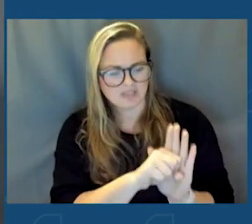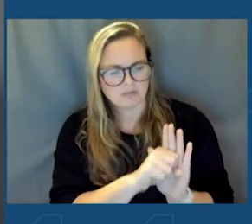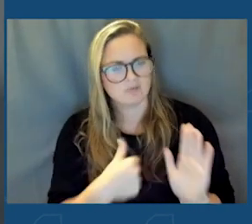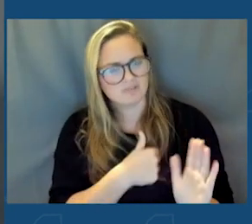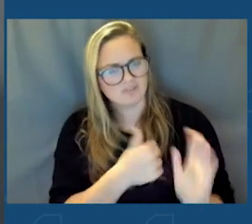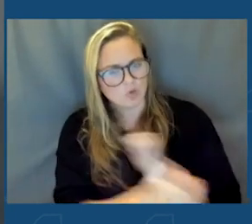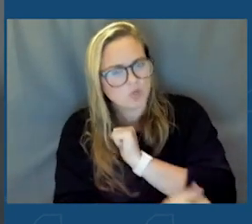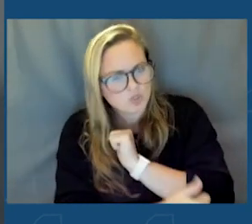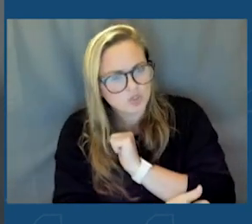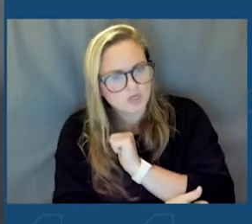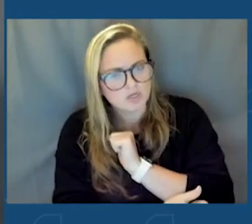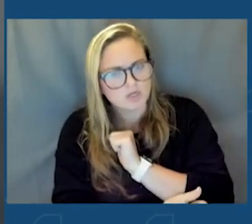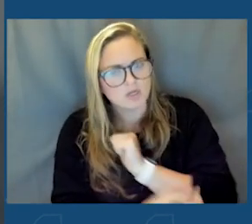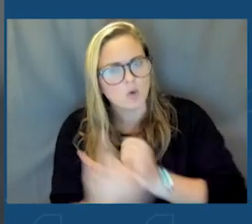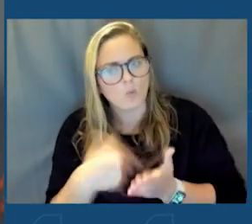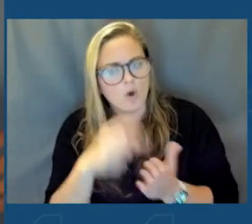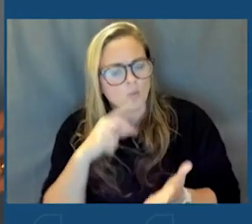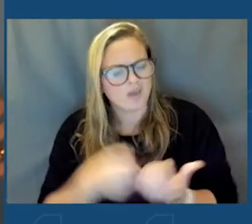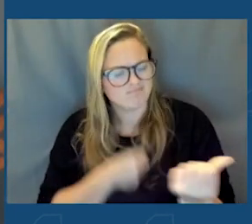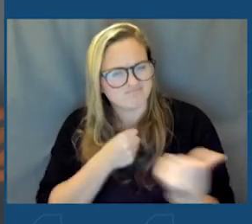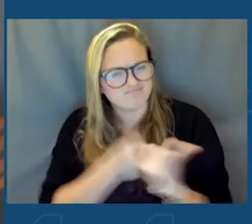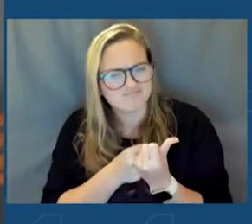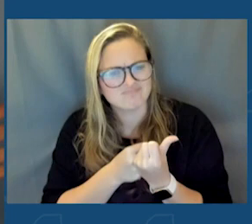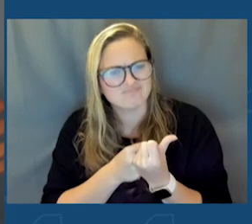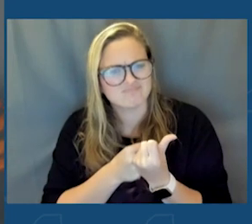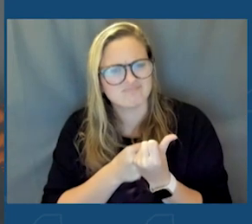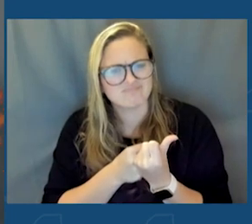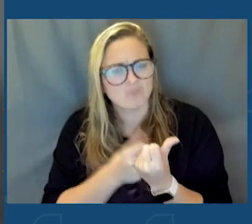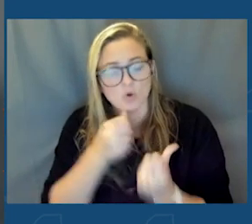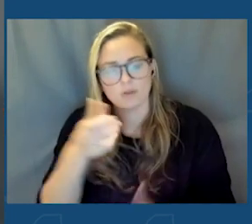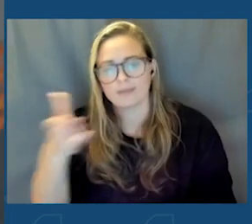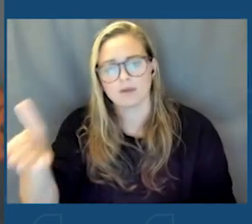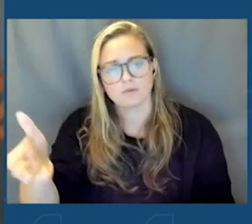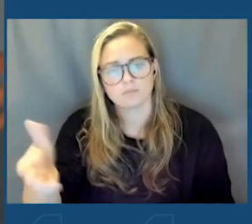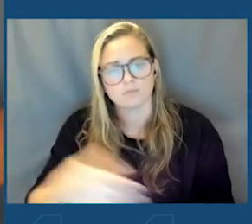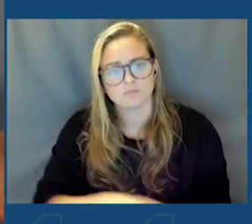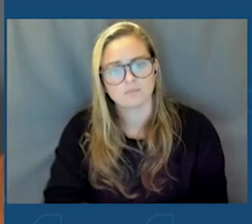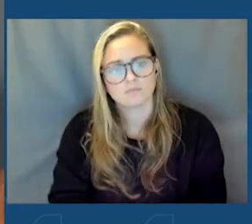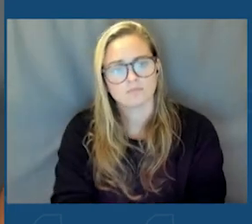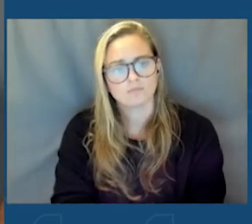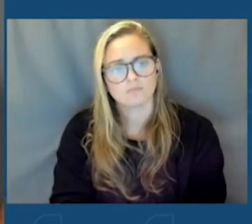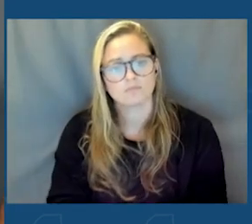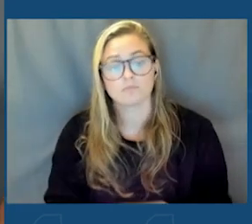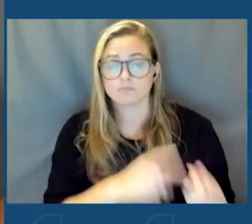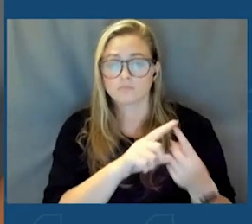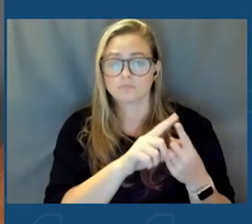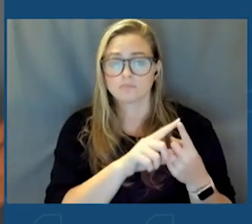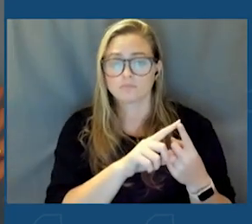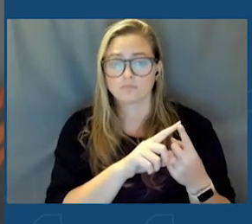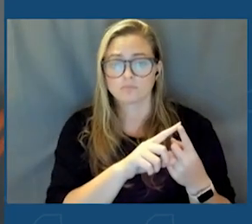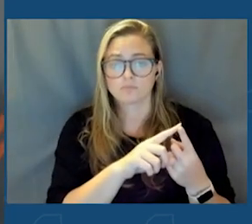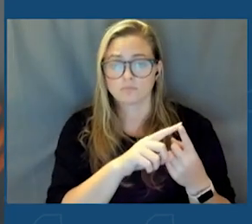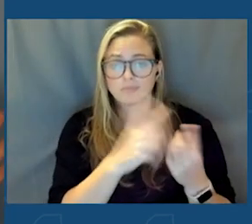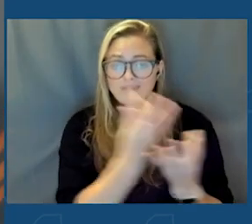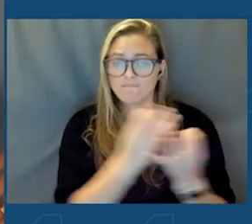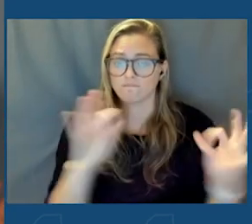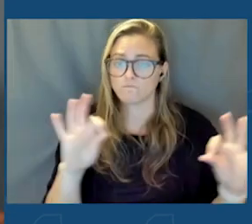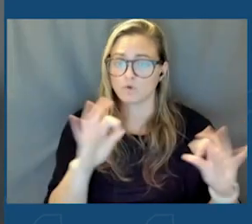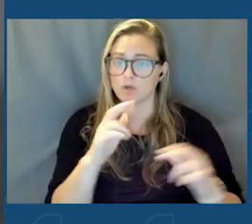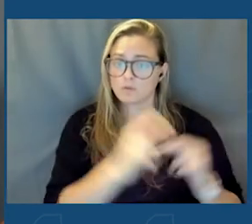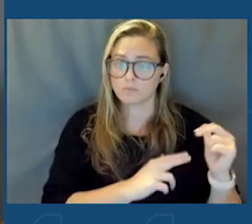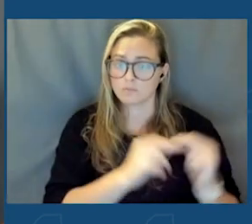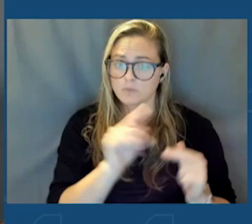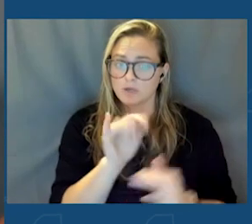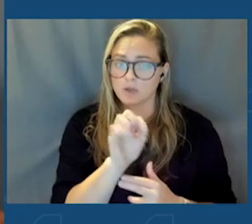country and what we stand for that I left behind. One was the Freedom Tower. The other was